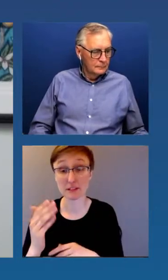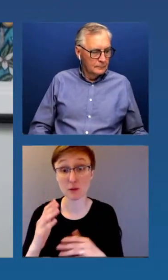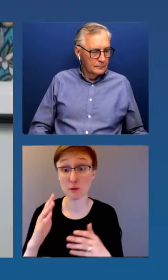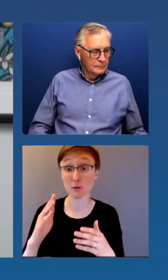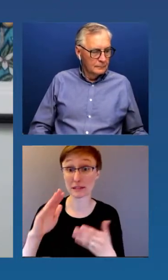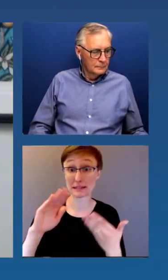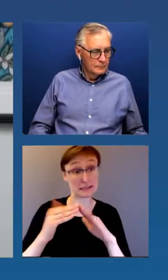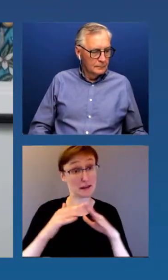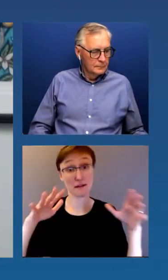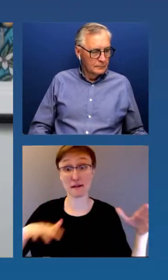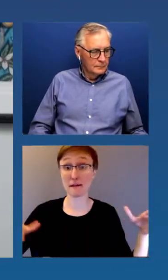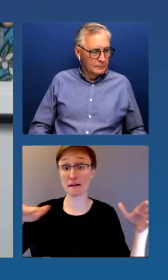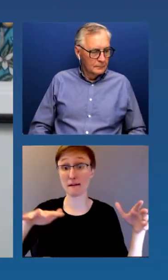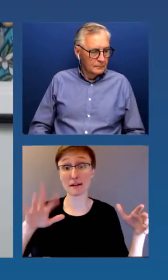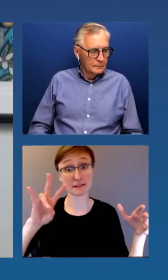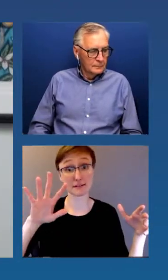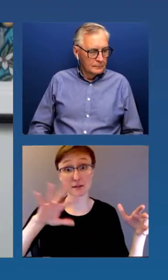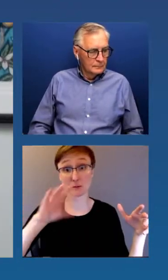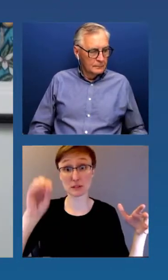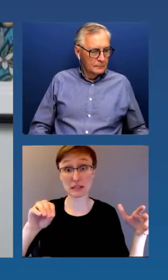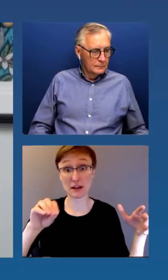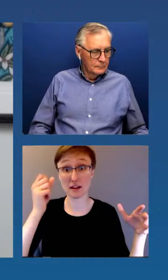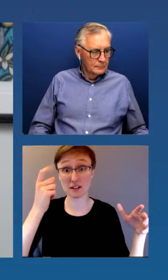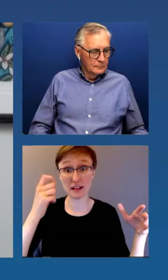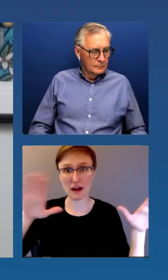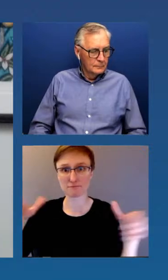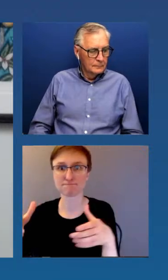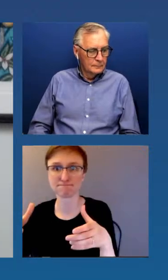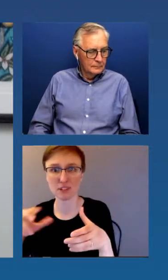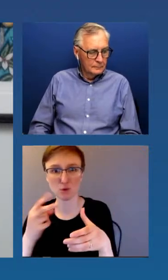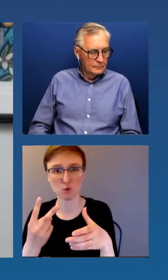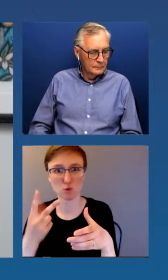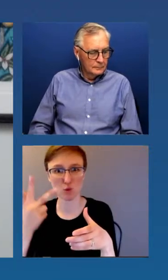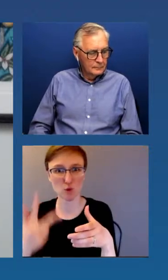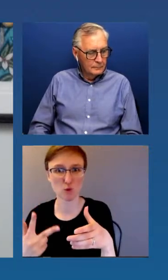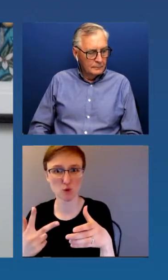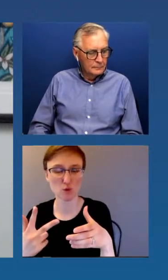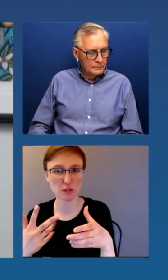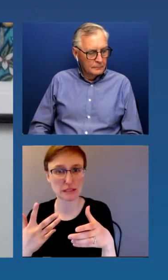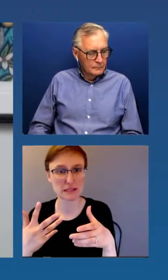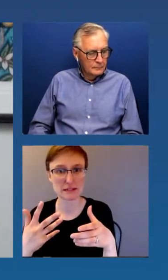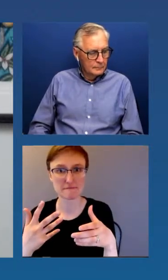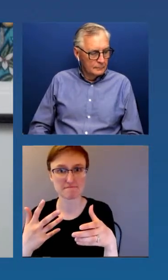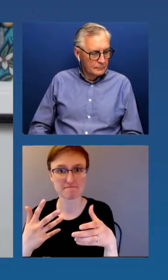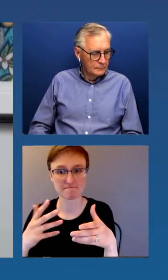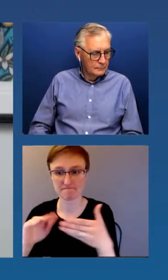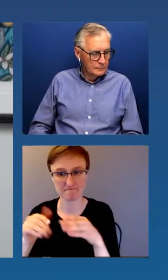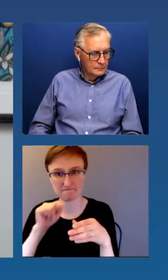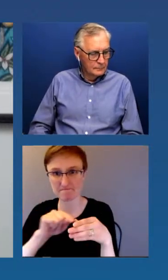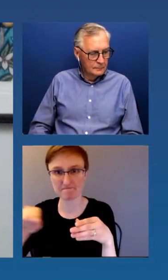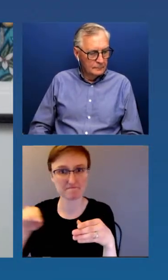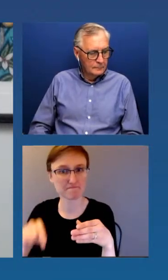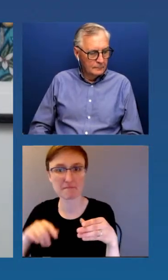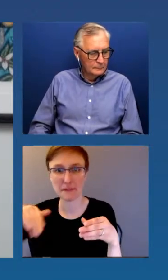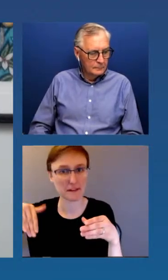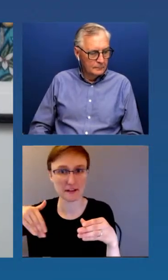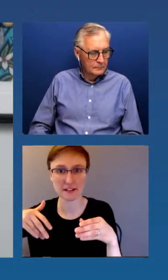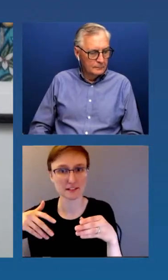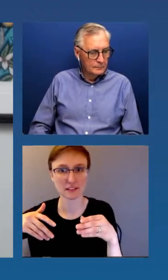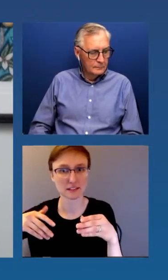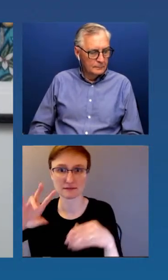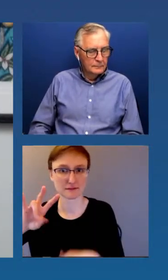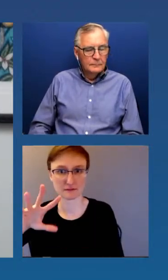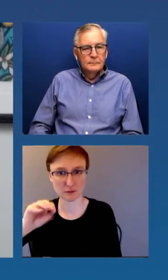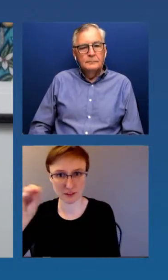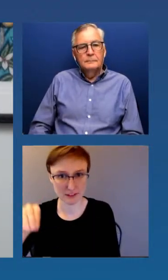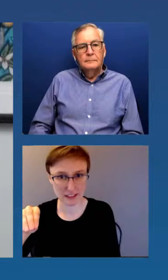75%, 2/3 of the neighborhoods are not. And I'm wondering if you have sort of hard numbers that you, I mean, because I think we can both